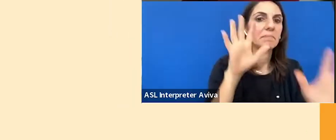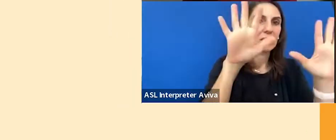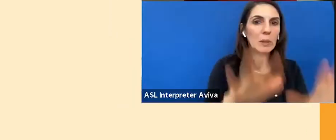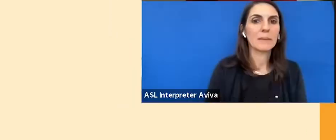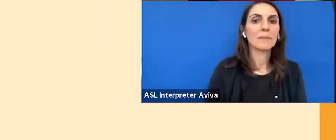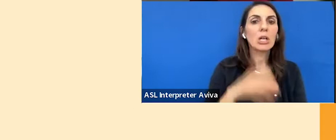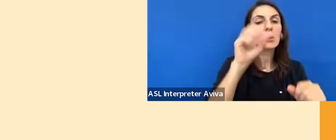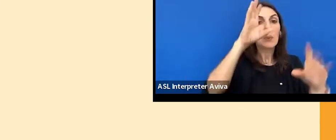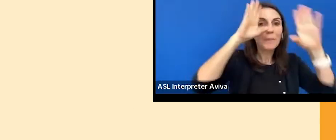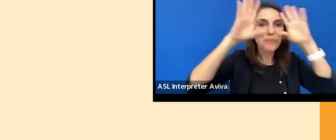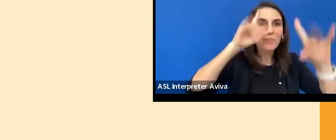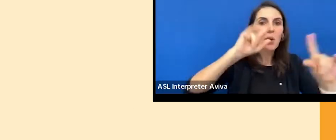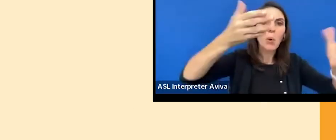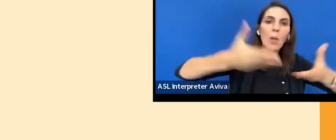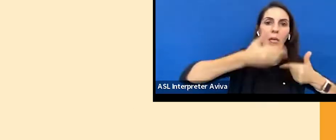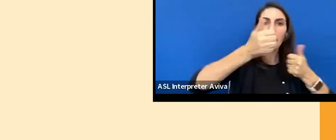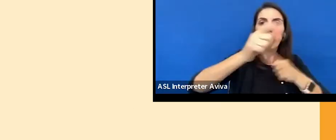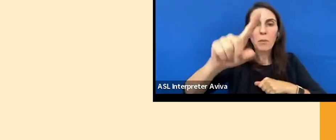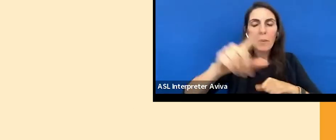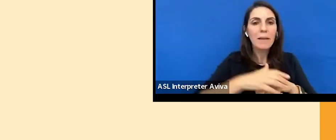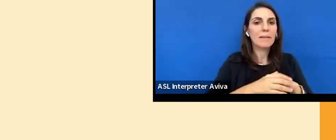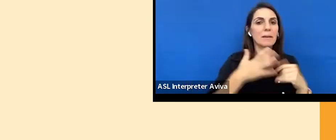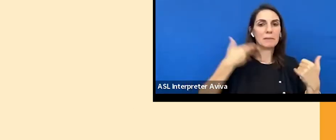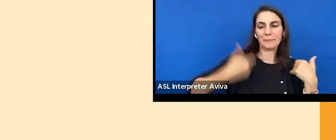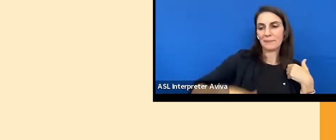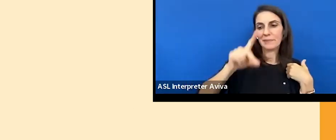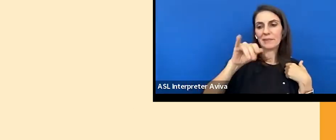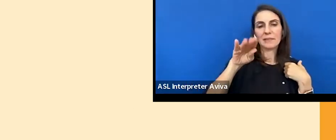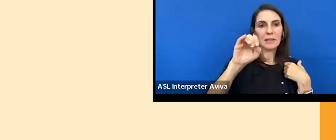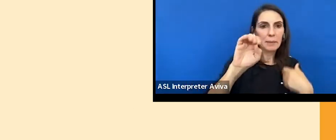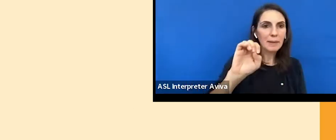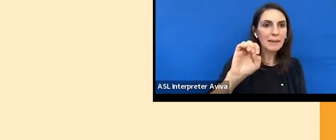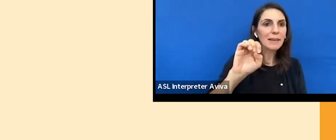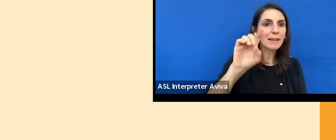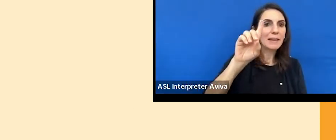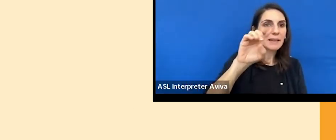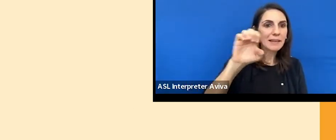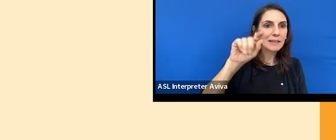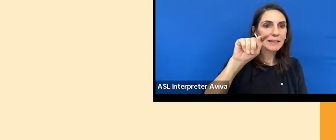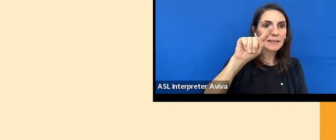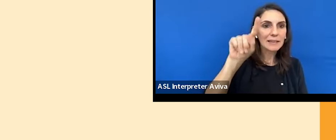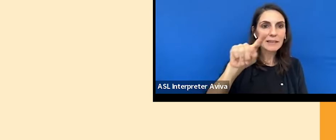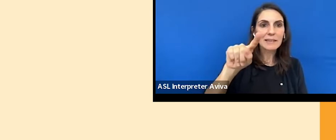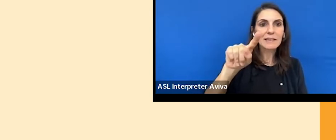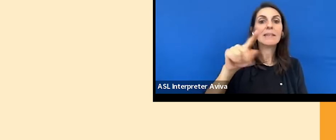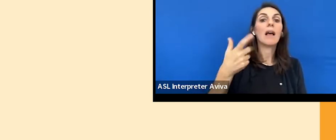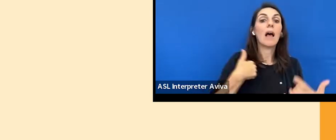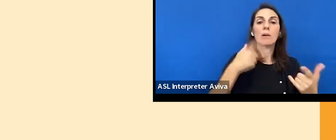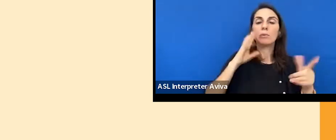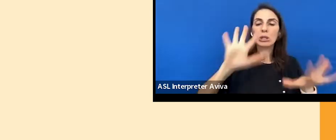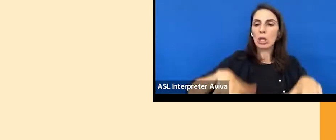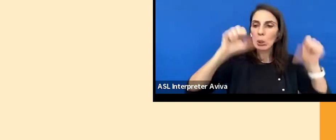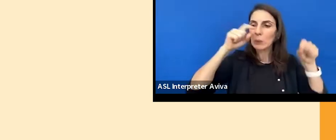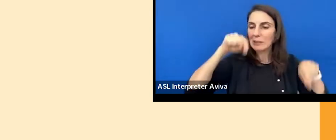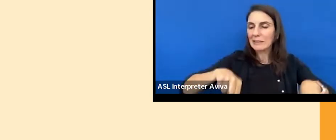So hi, welcome everybody. My name is Debbie Dietz and I will be your hostess for today. I'm gonna